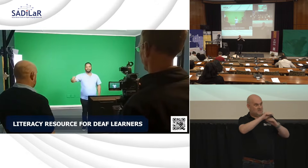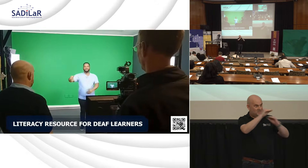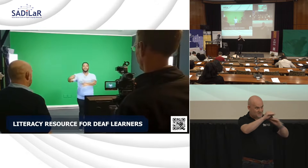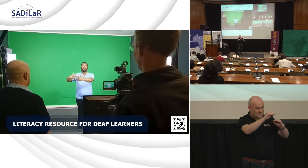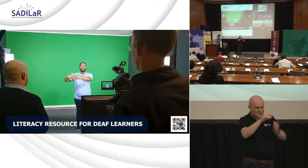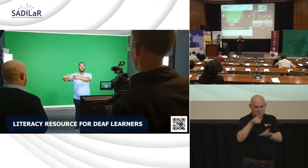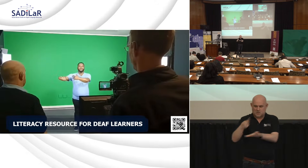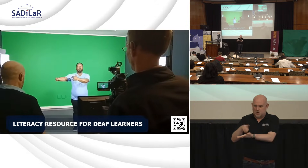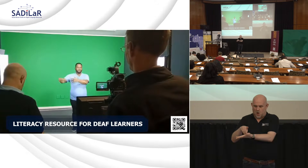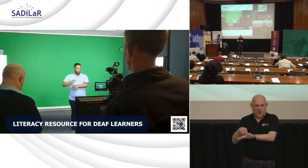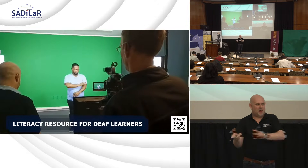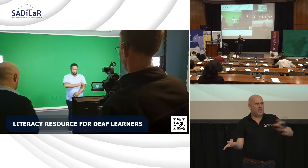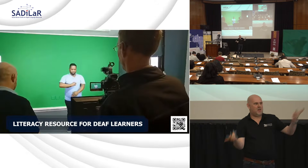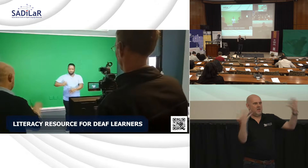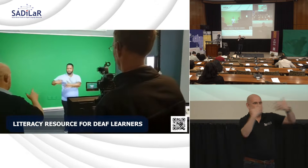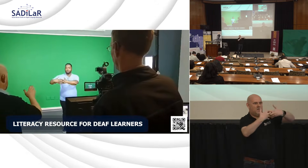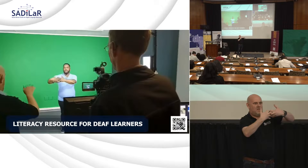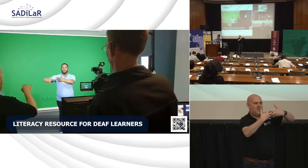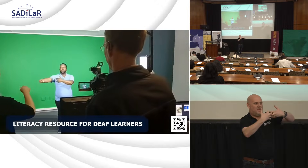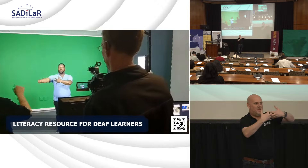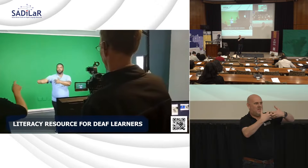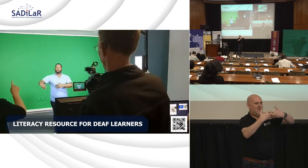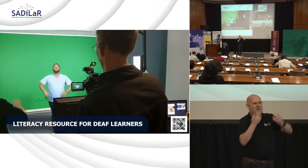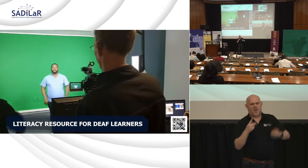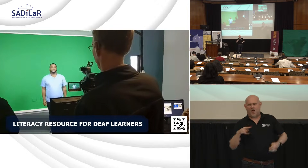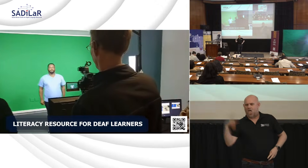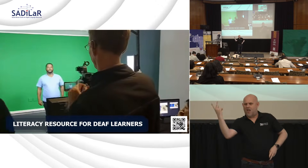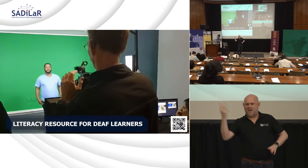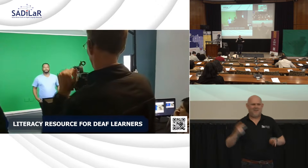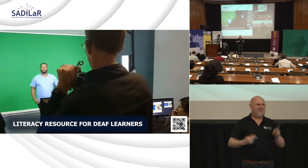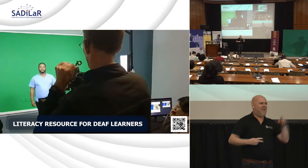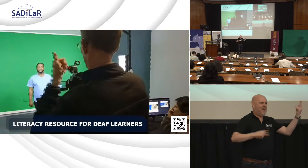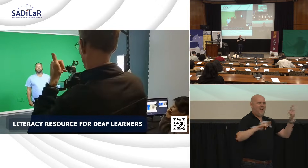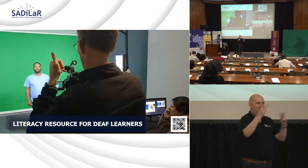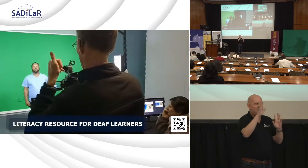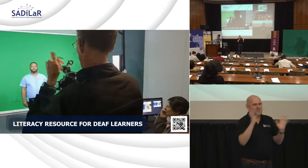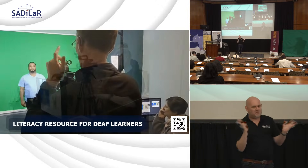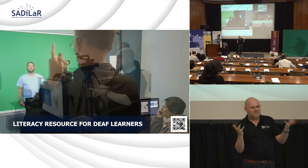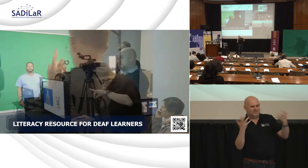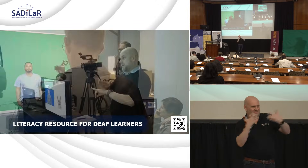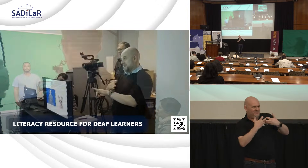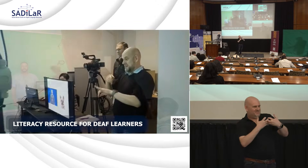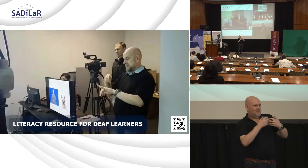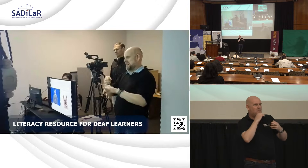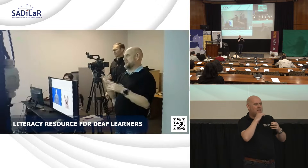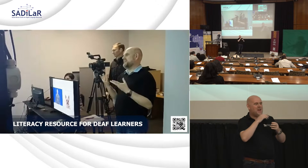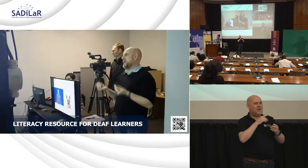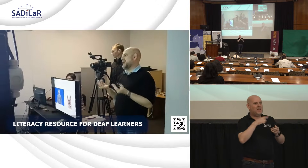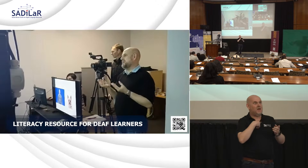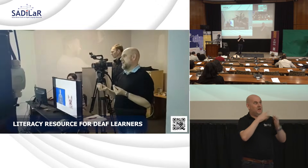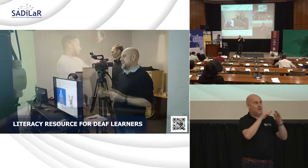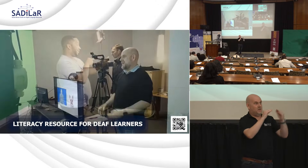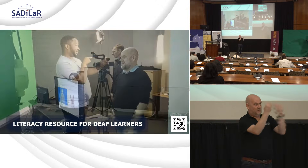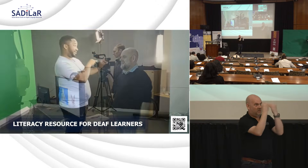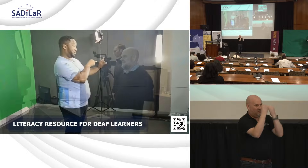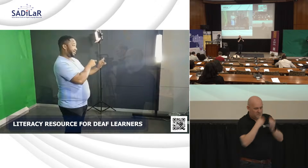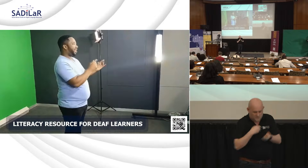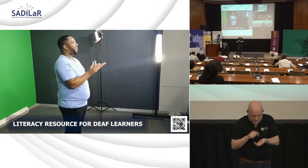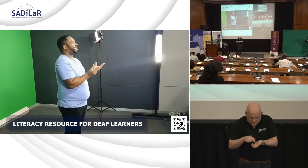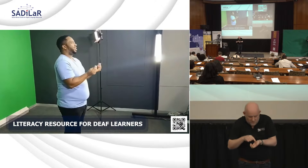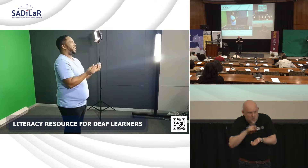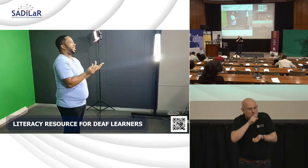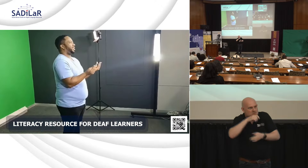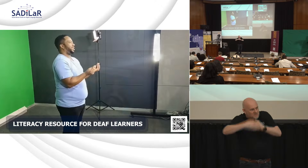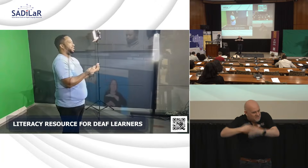The staff at NID and the dictionary is also being implemented in the staff training as